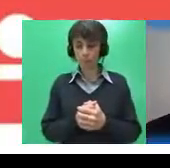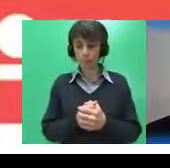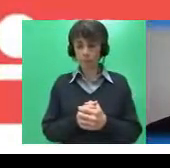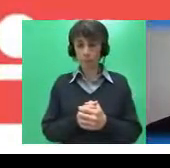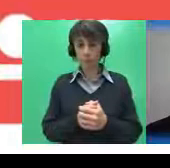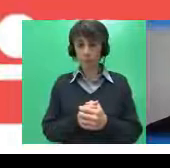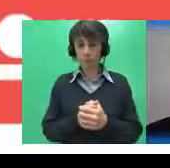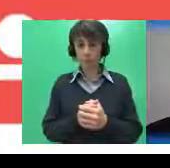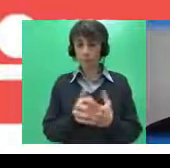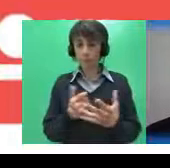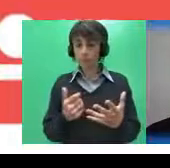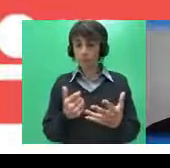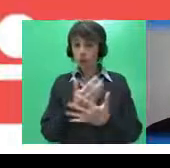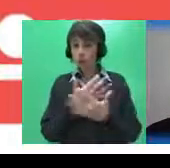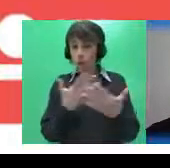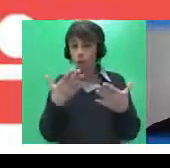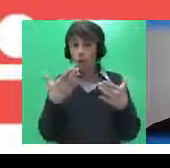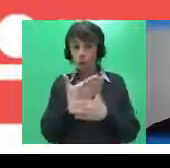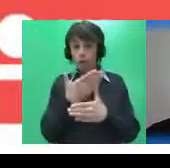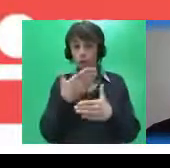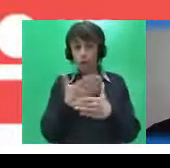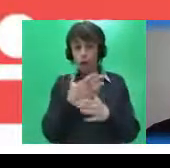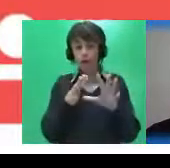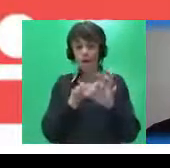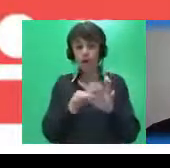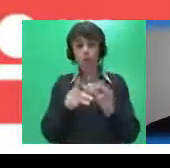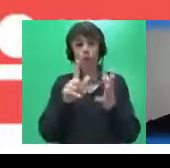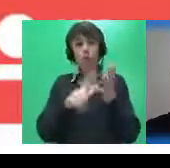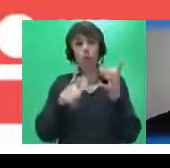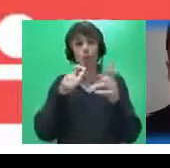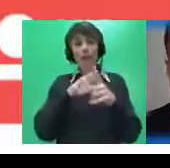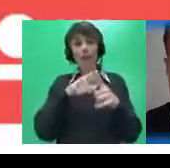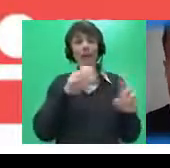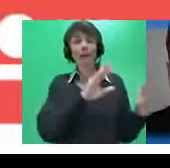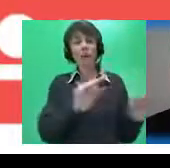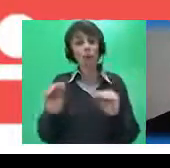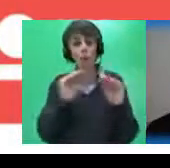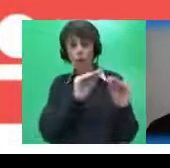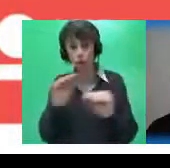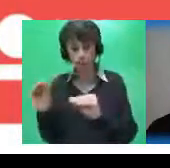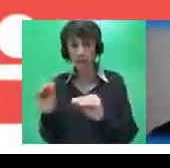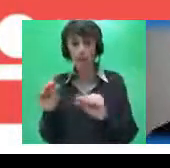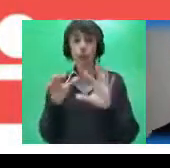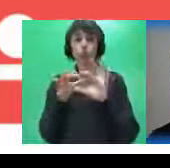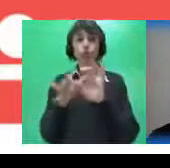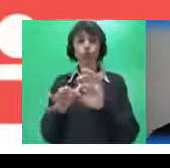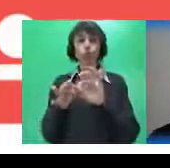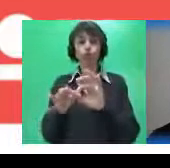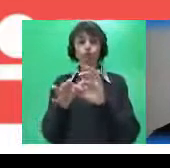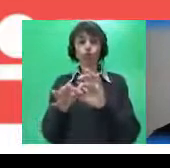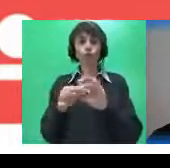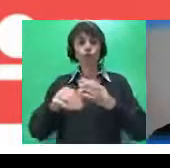So we're doing a lot of work with UK Coaching at the moment, who are a strategic partner of We're Undefeatable. And they developed a We're Undefeatable workforce guide that